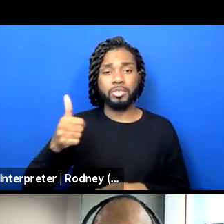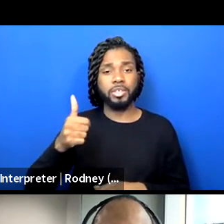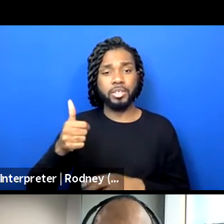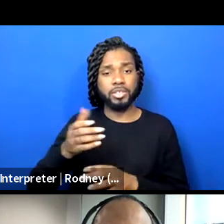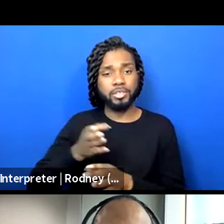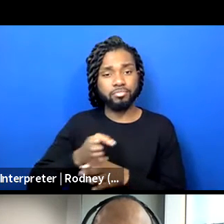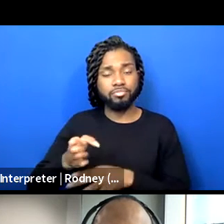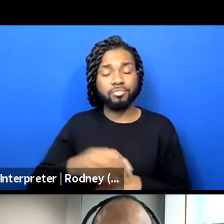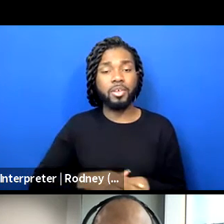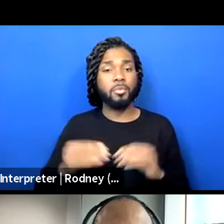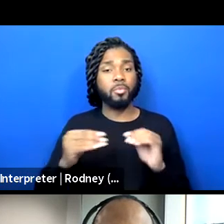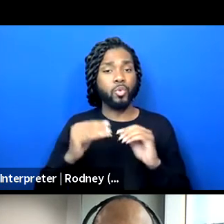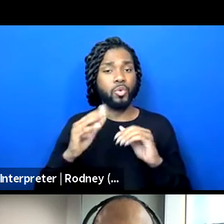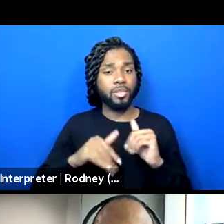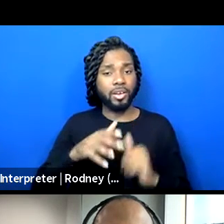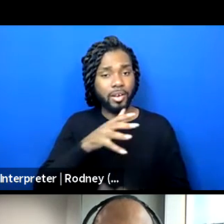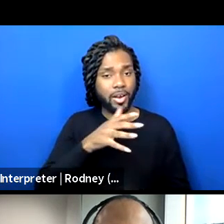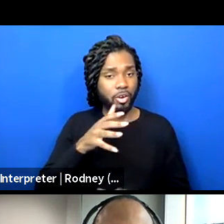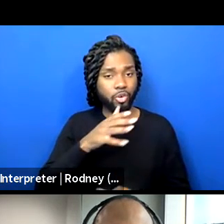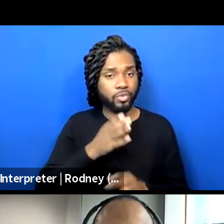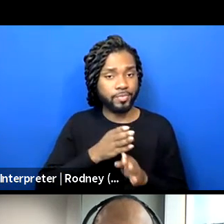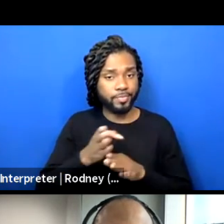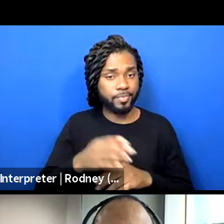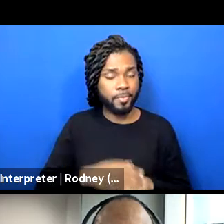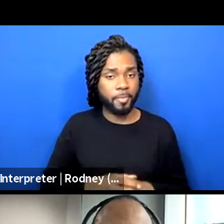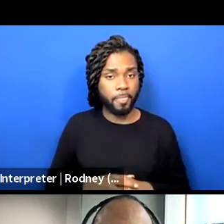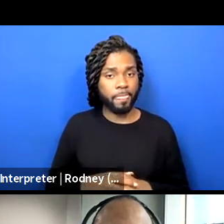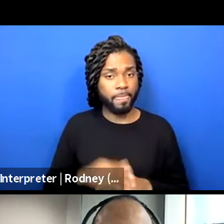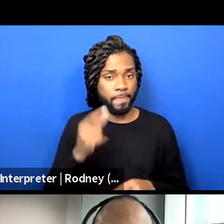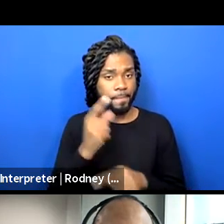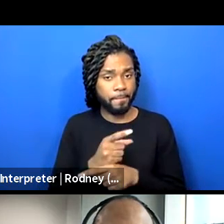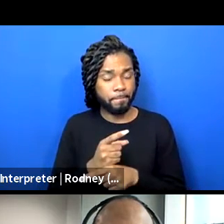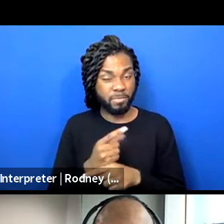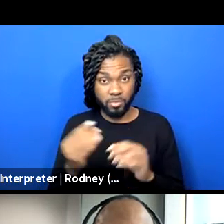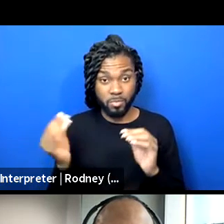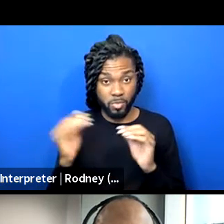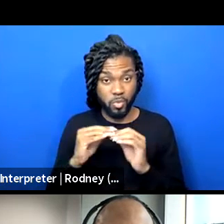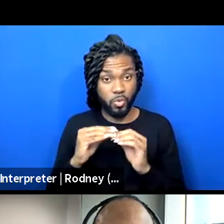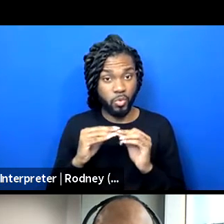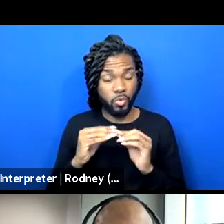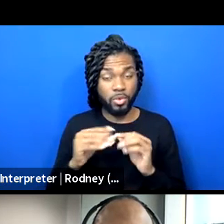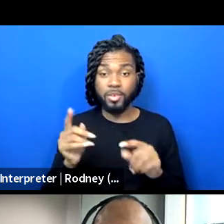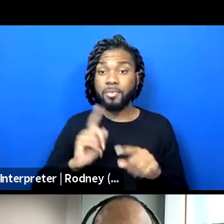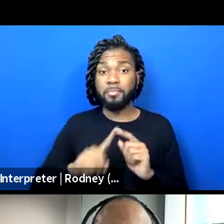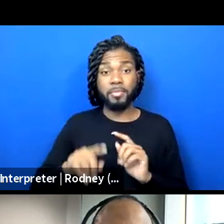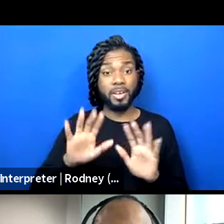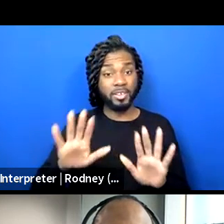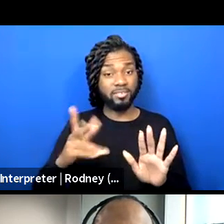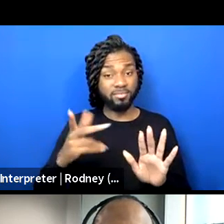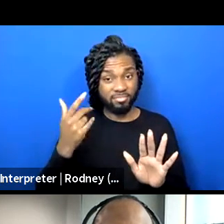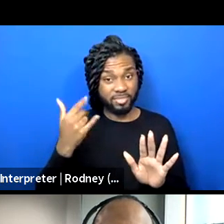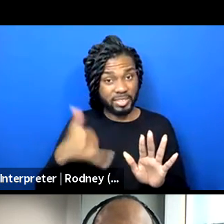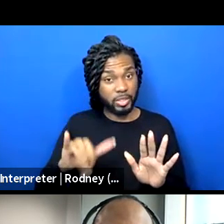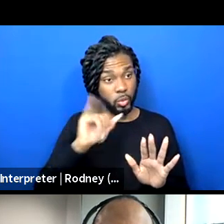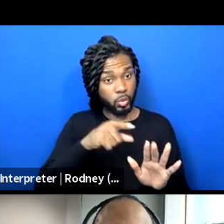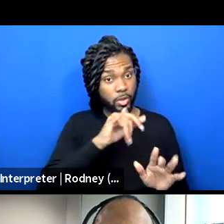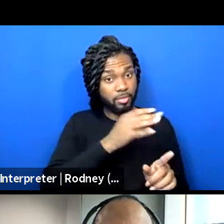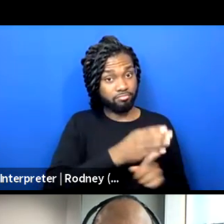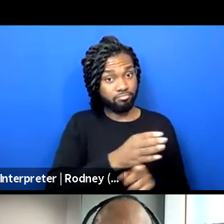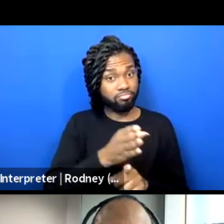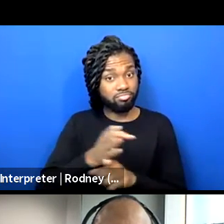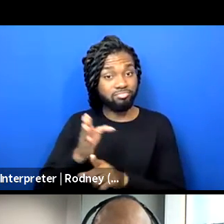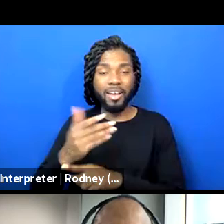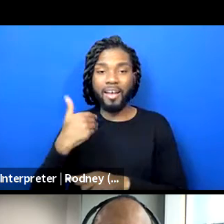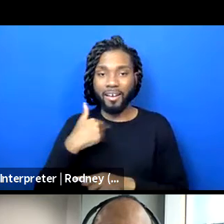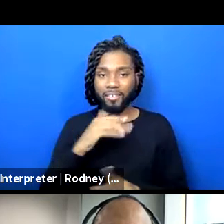the agriculture sector, right? More. But yet, those sectors have